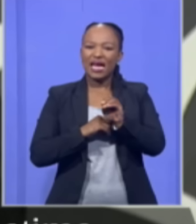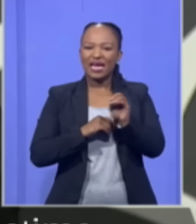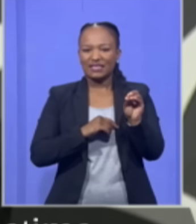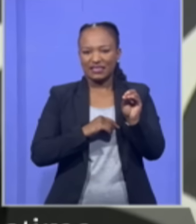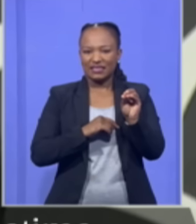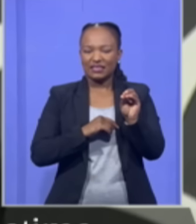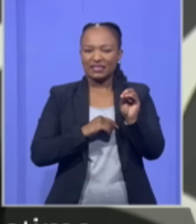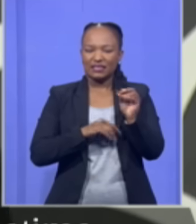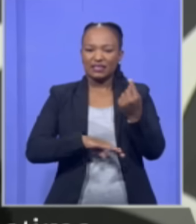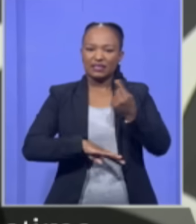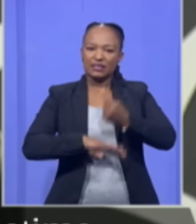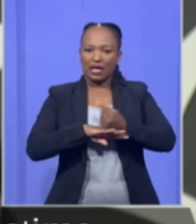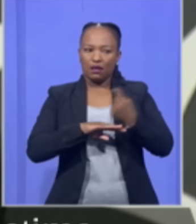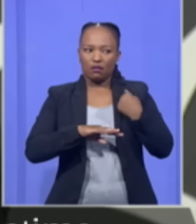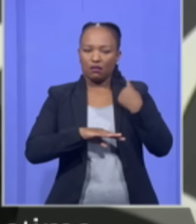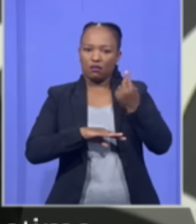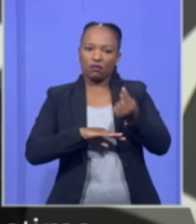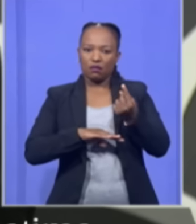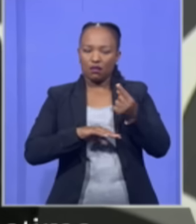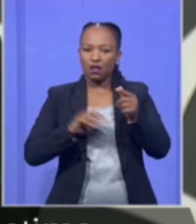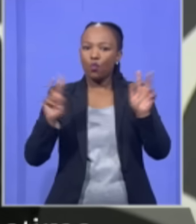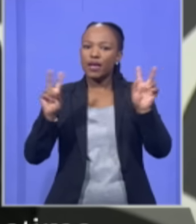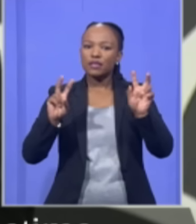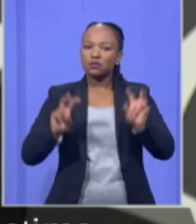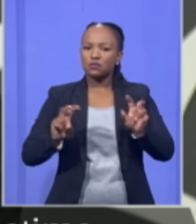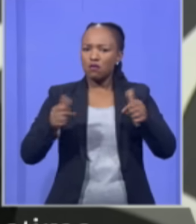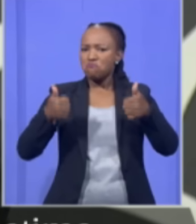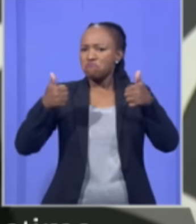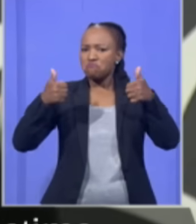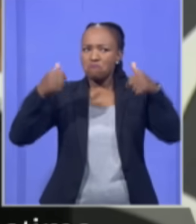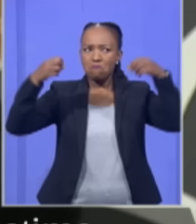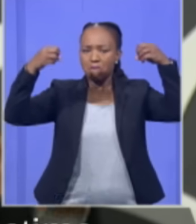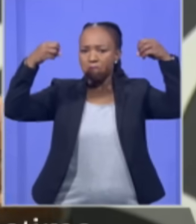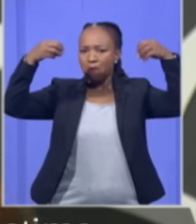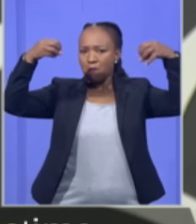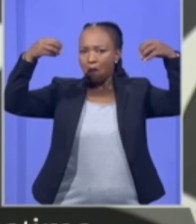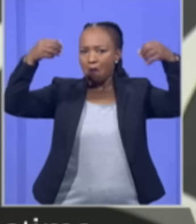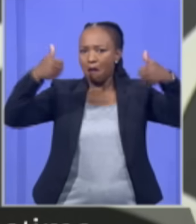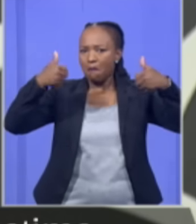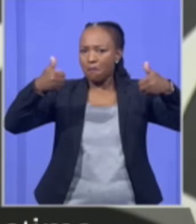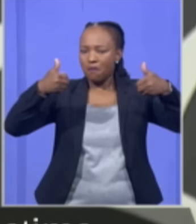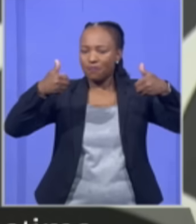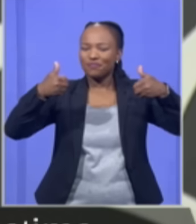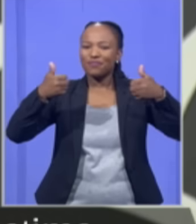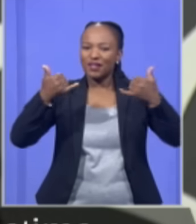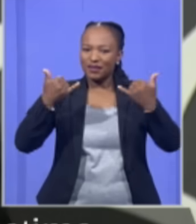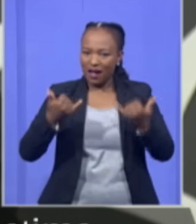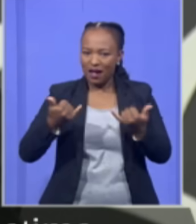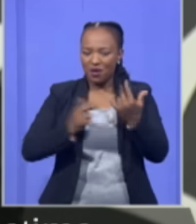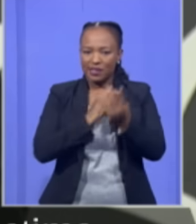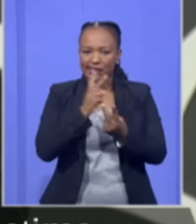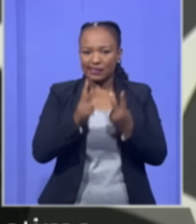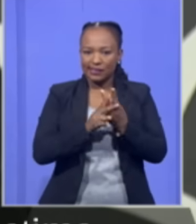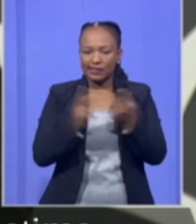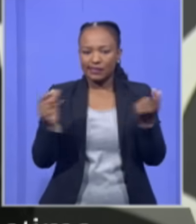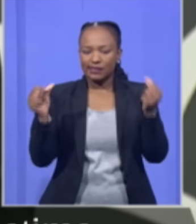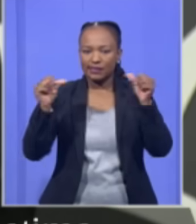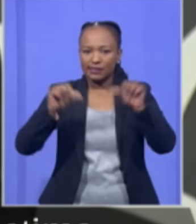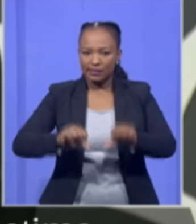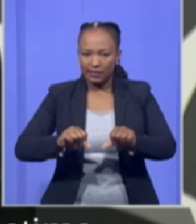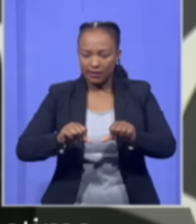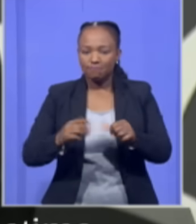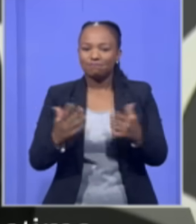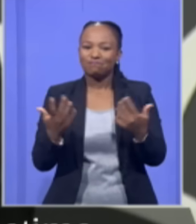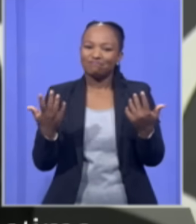of electricity in an uninterrupted fashion. And again now we're coming back to you where we have another